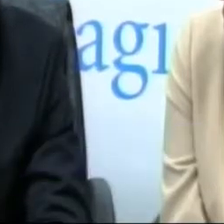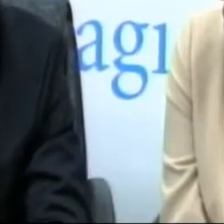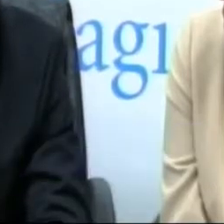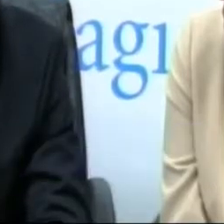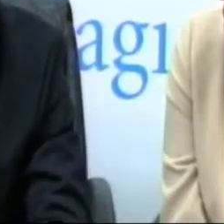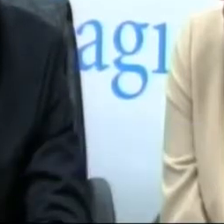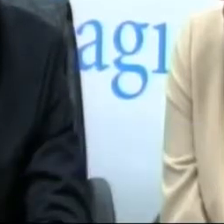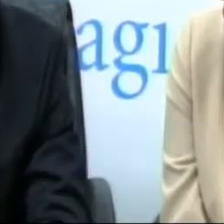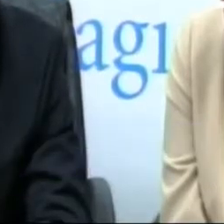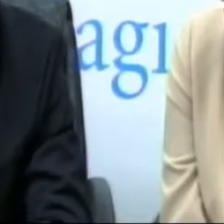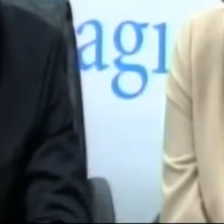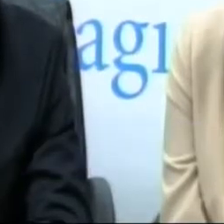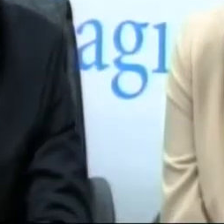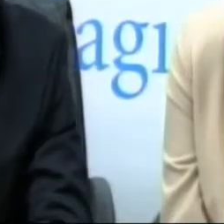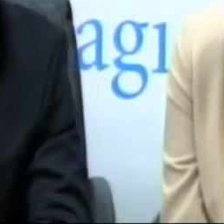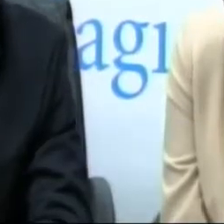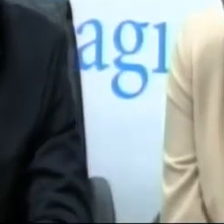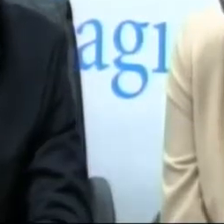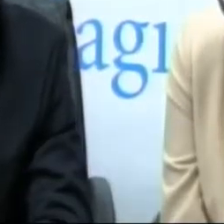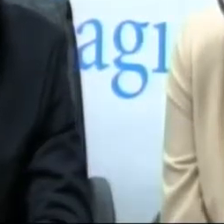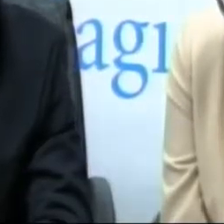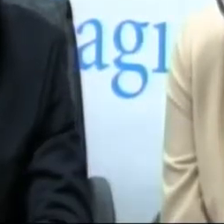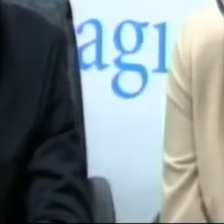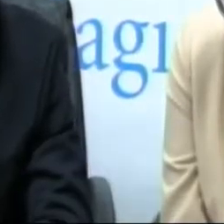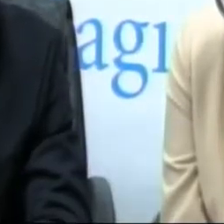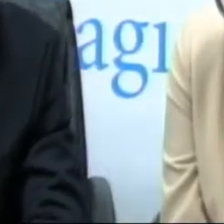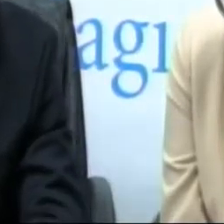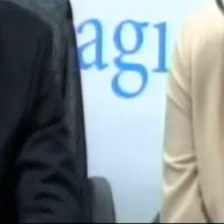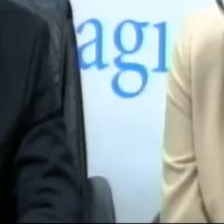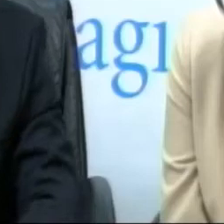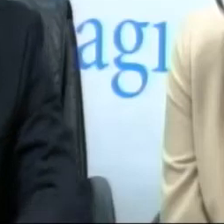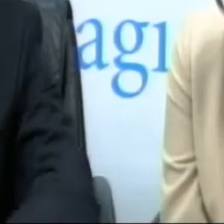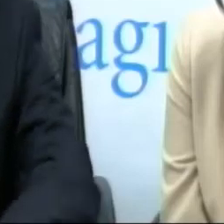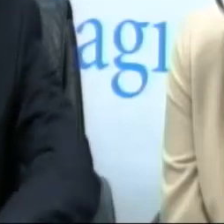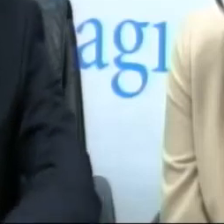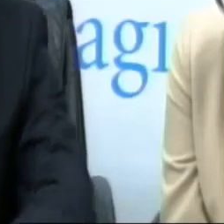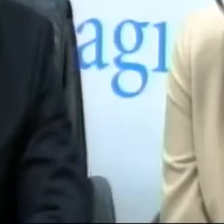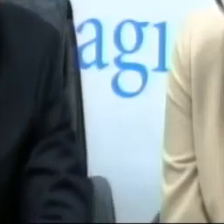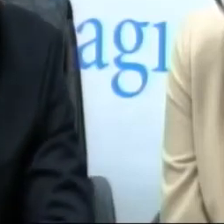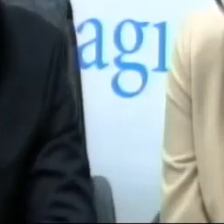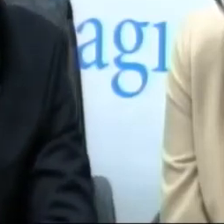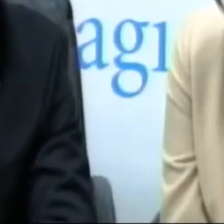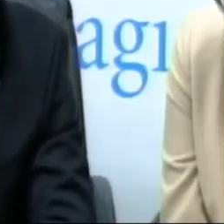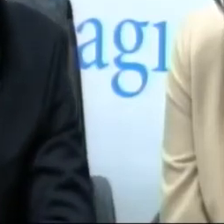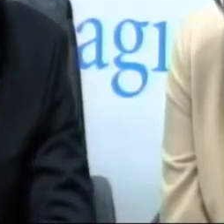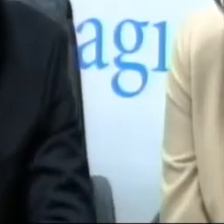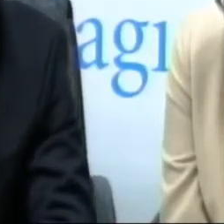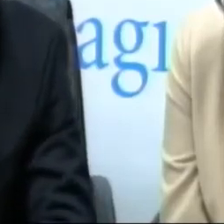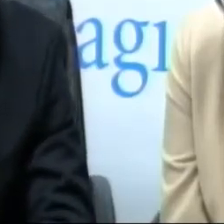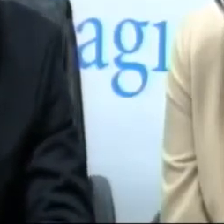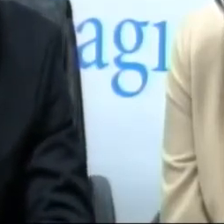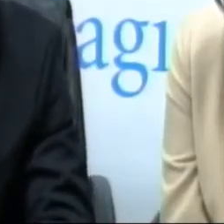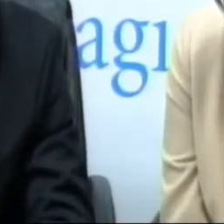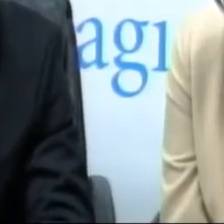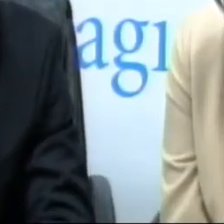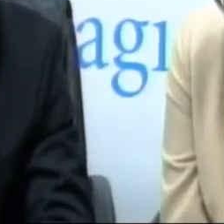started this, of course, early in the year. The Community Independence Celebration Secretariat, along with the